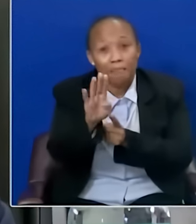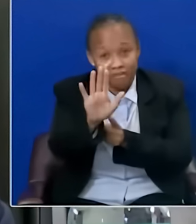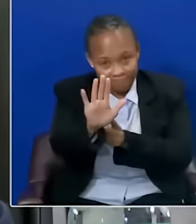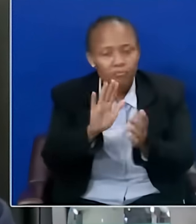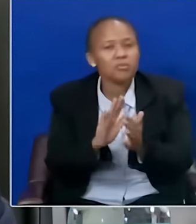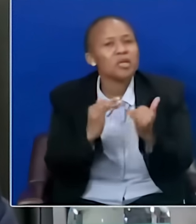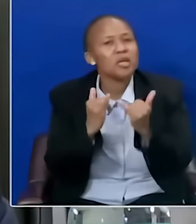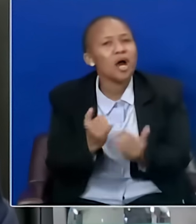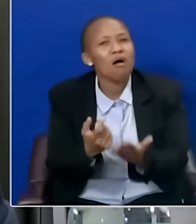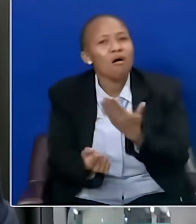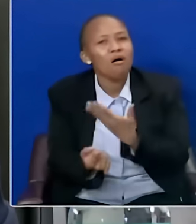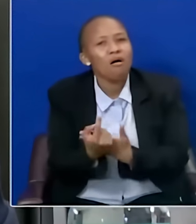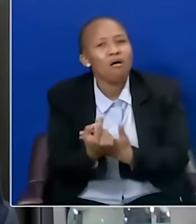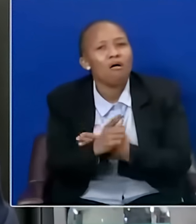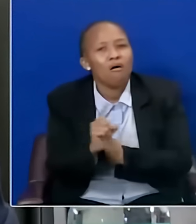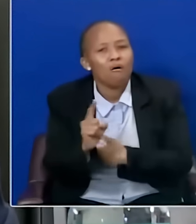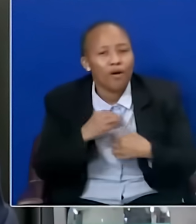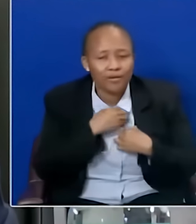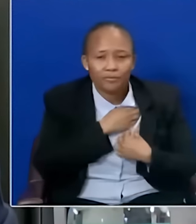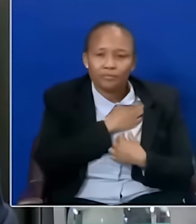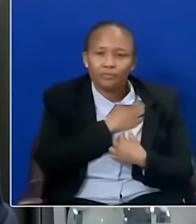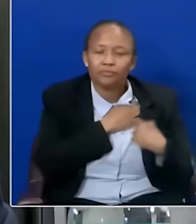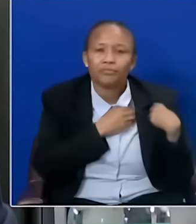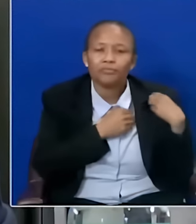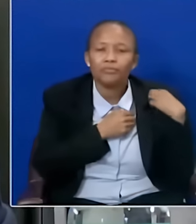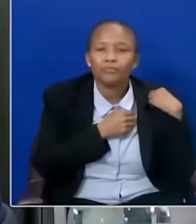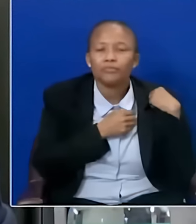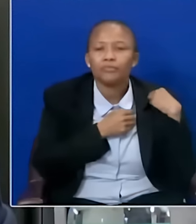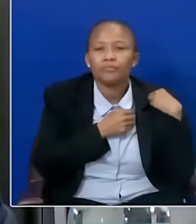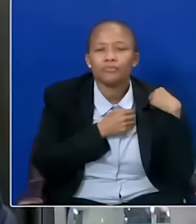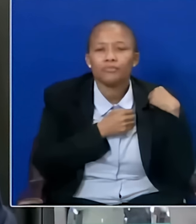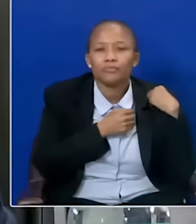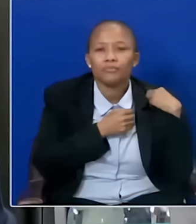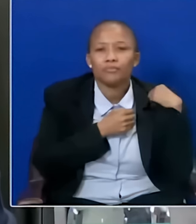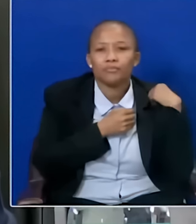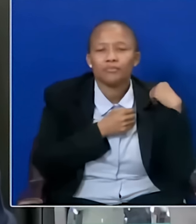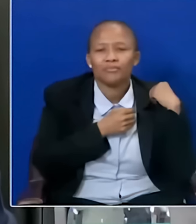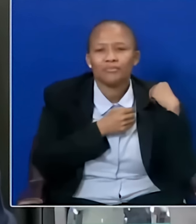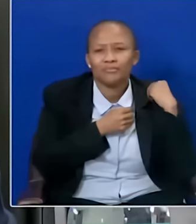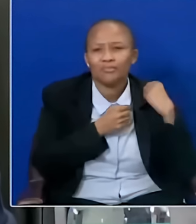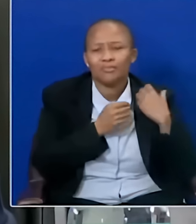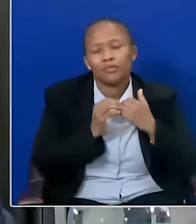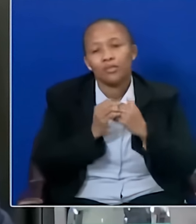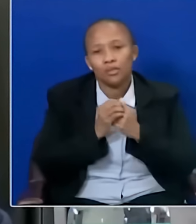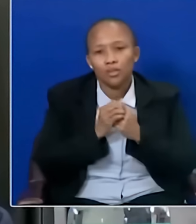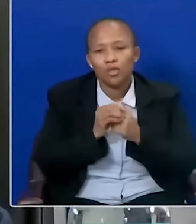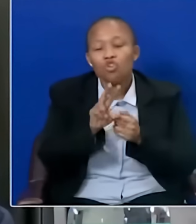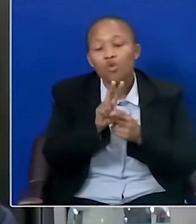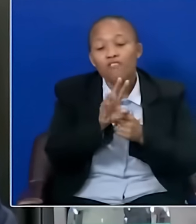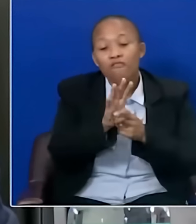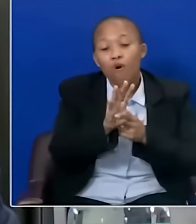along the way, immediately when the member completed the case on the 24th of May, 2024,